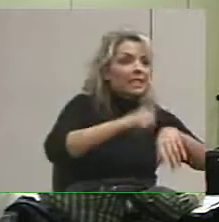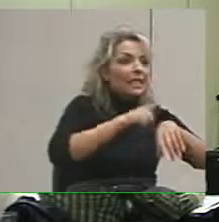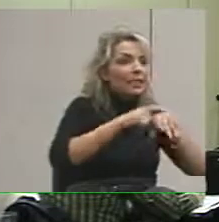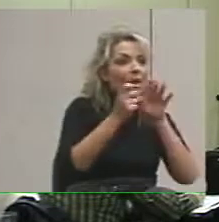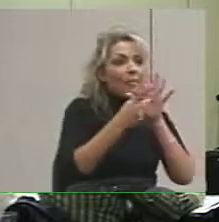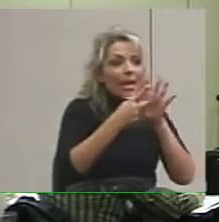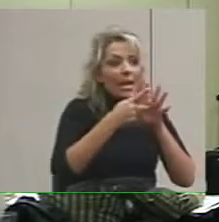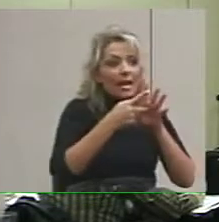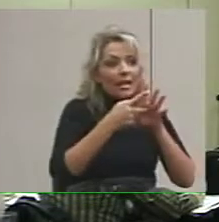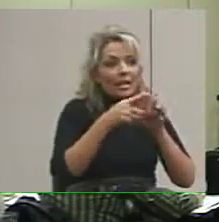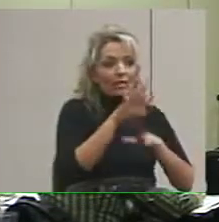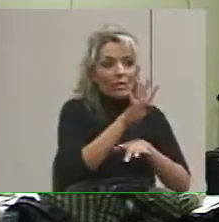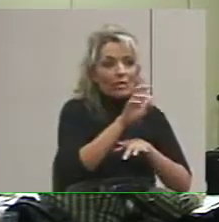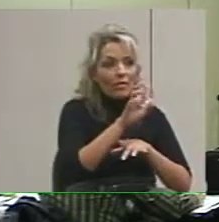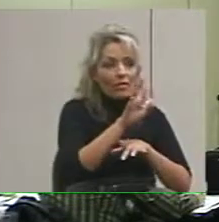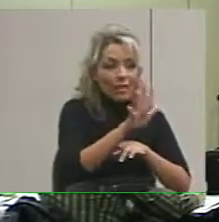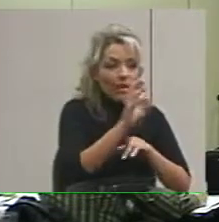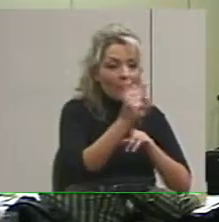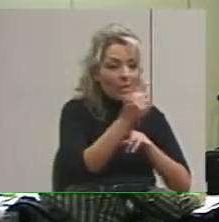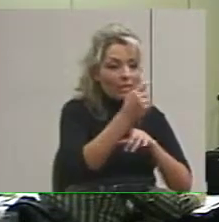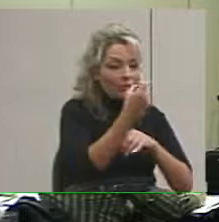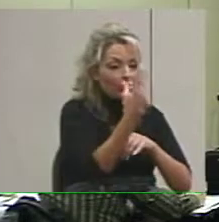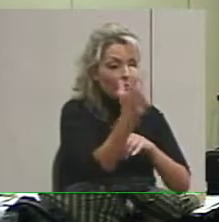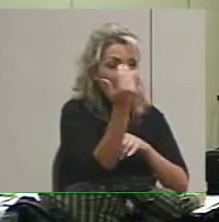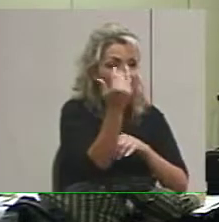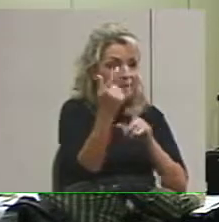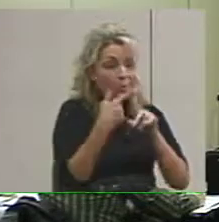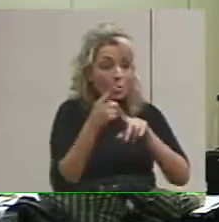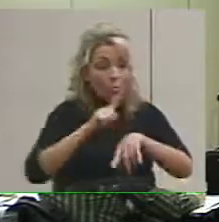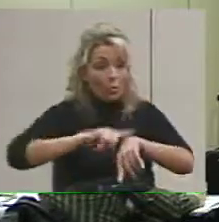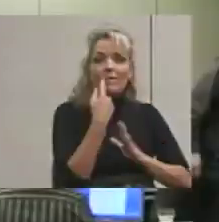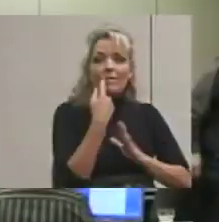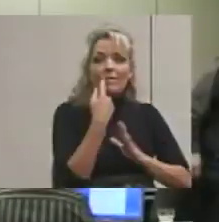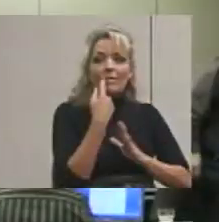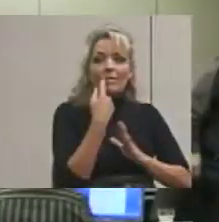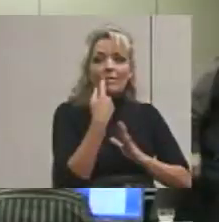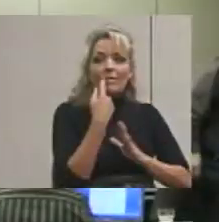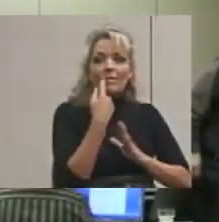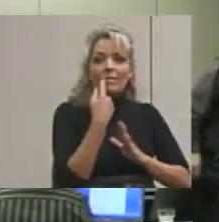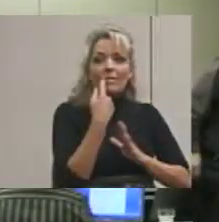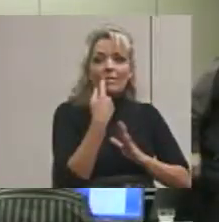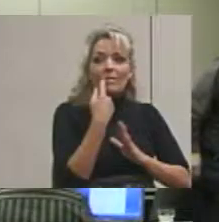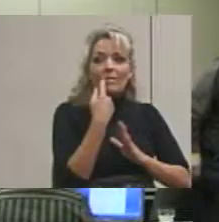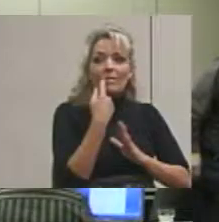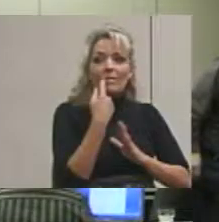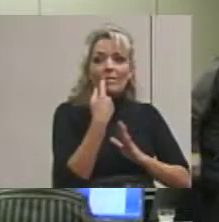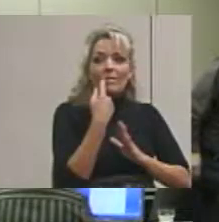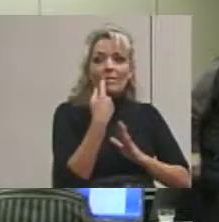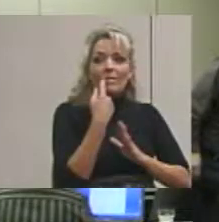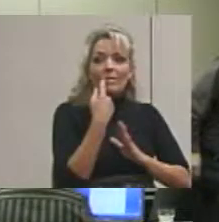Let's do 45 minutes, 12:15 to 1. And if you could.